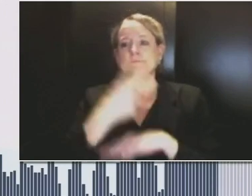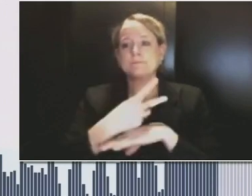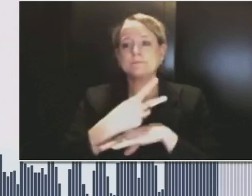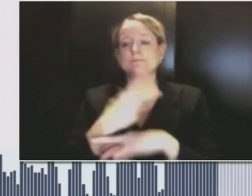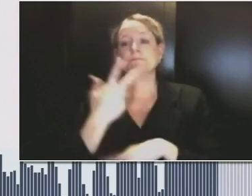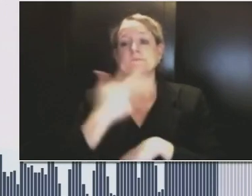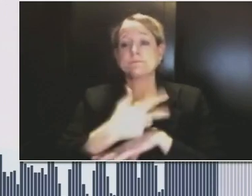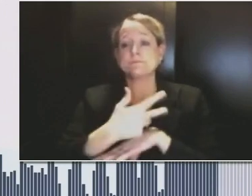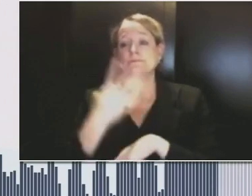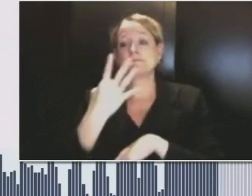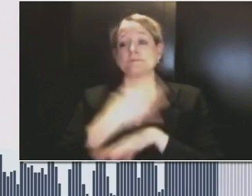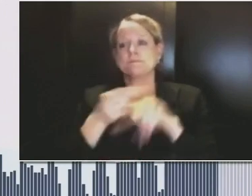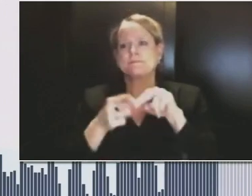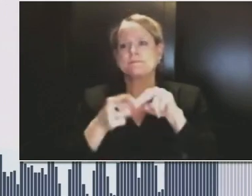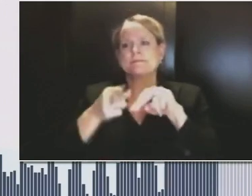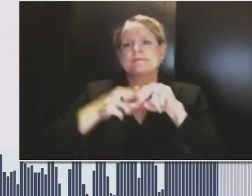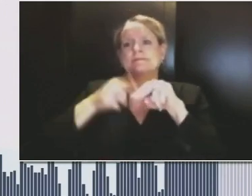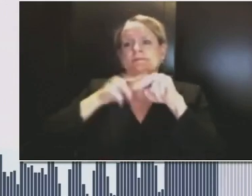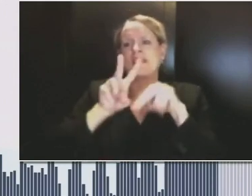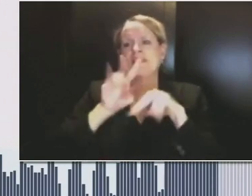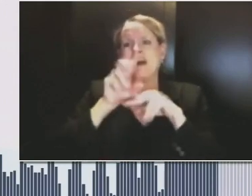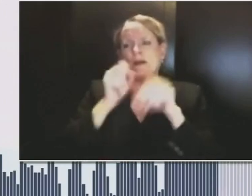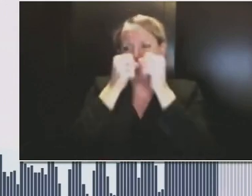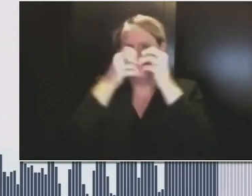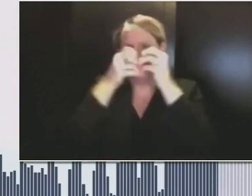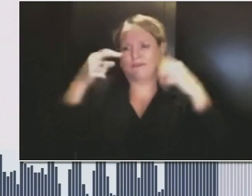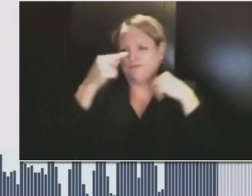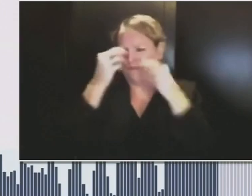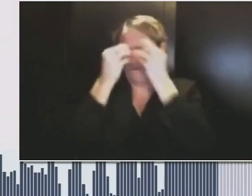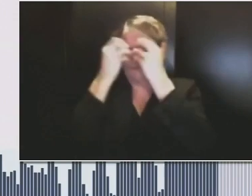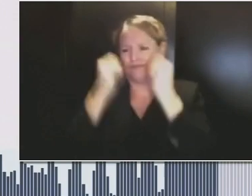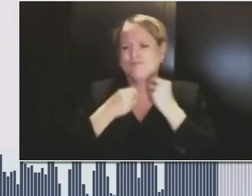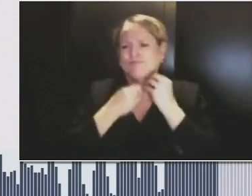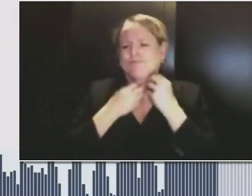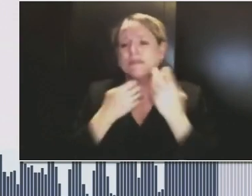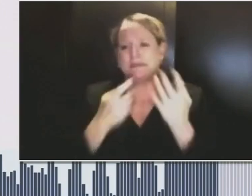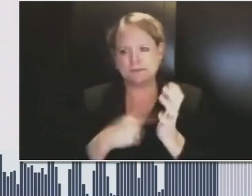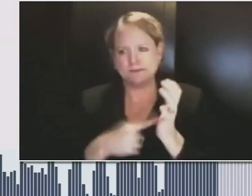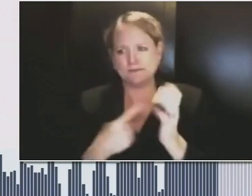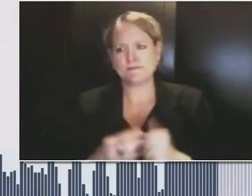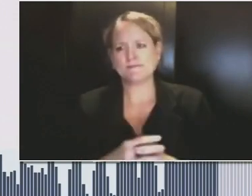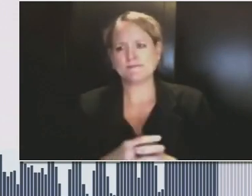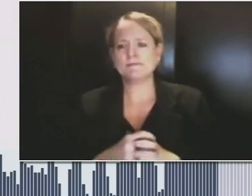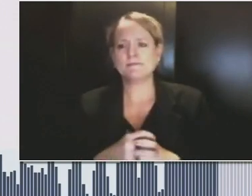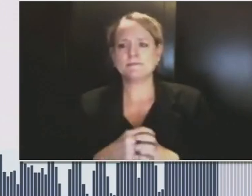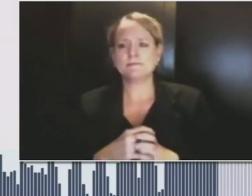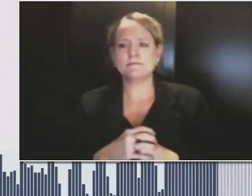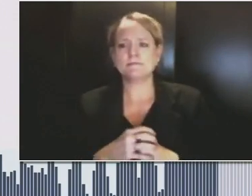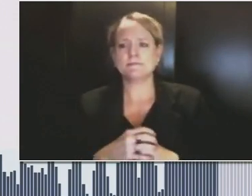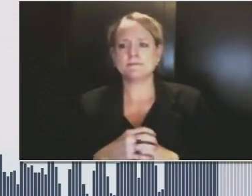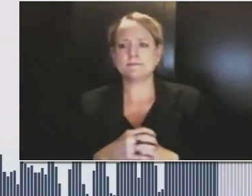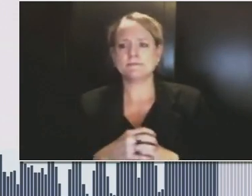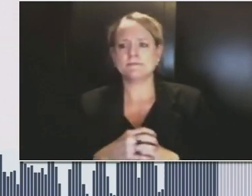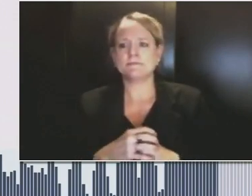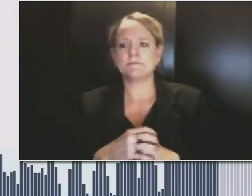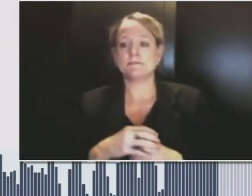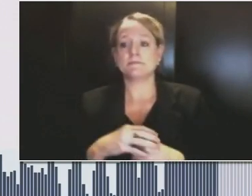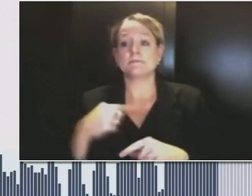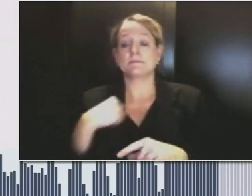very small amounts of virus, but there still is some threshold below which it'll be called negative, and a threshold above which it'll